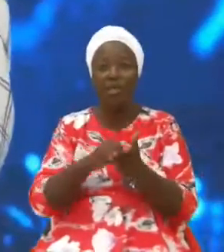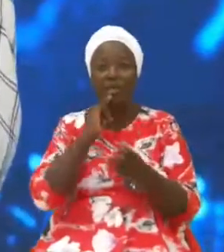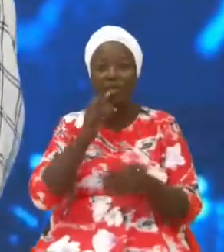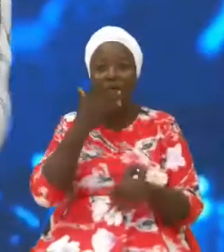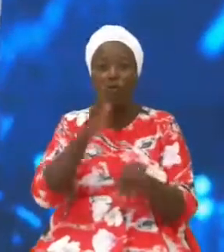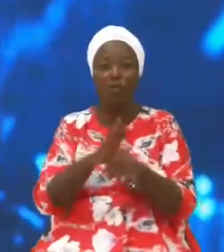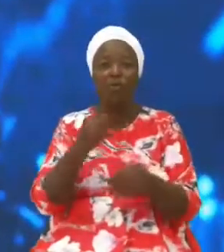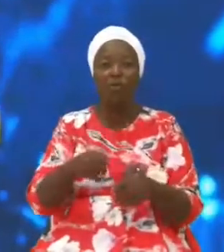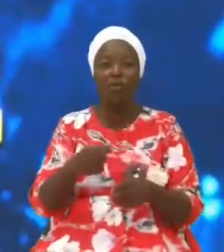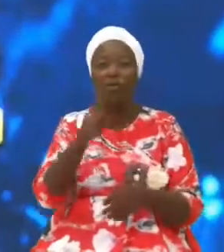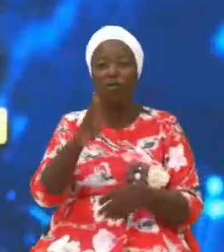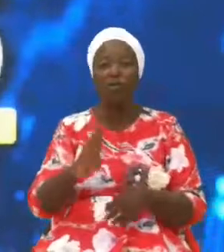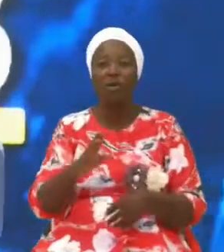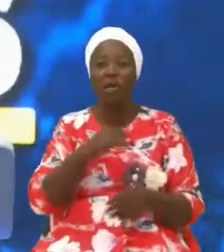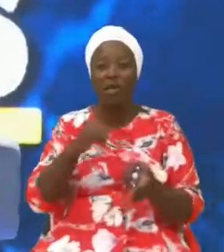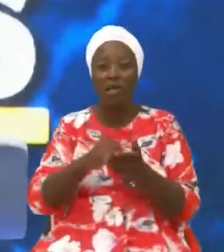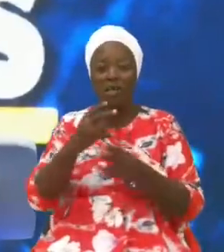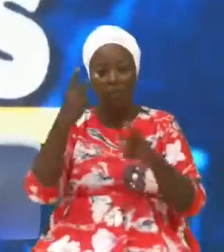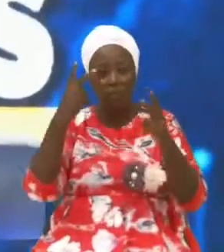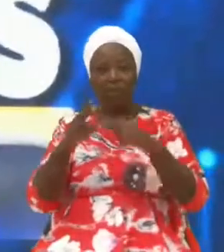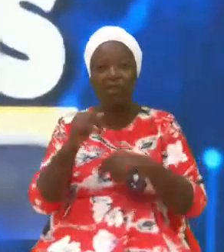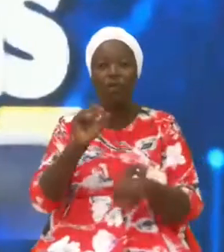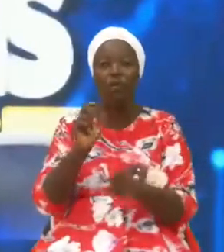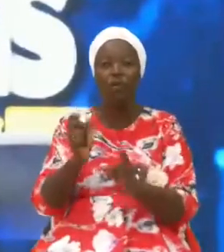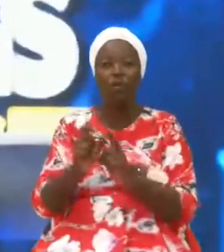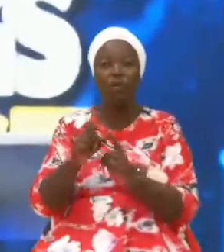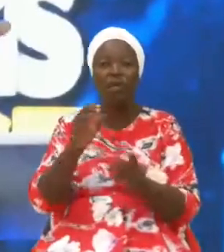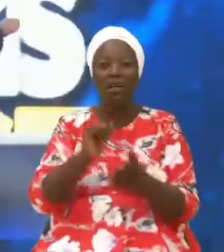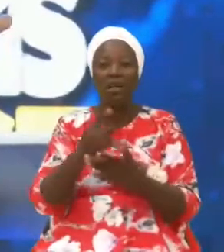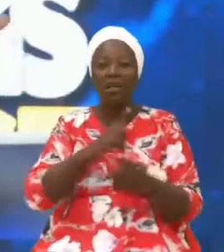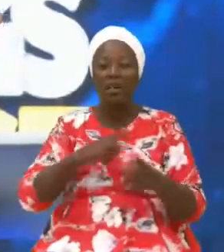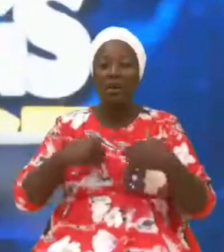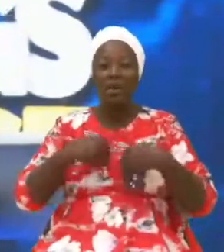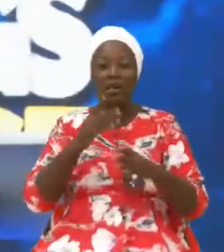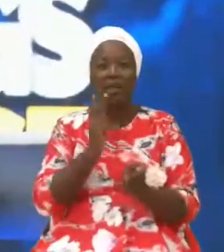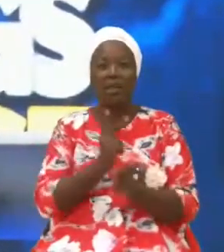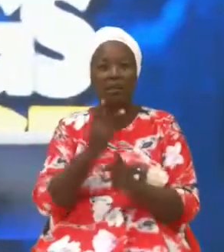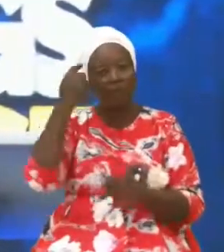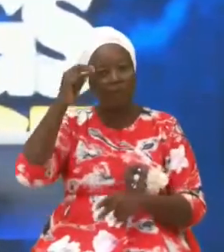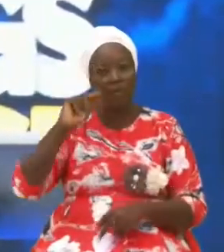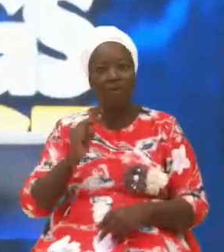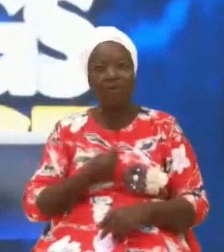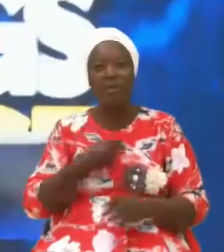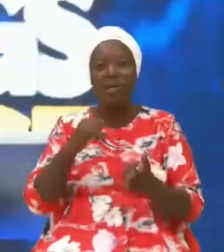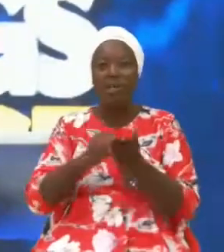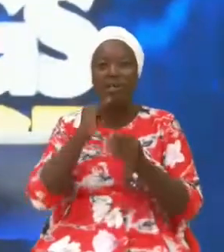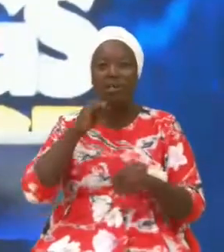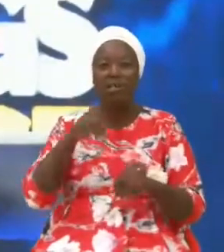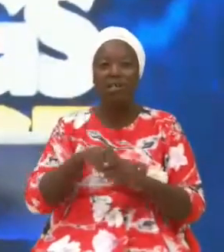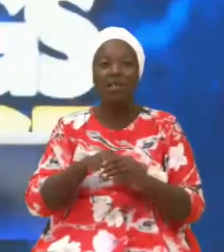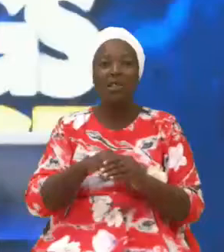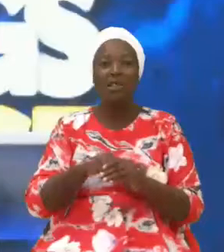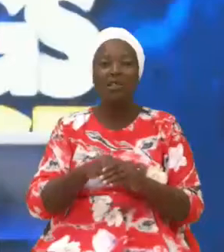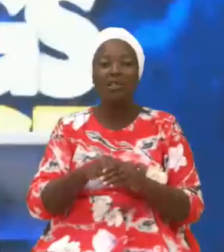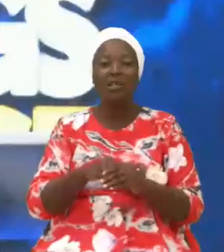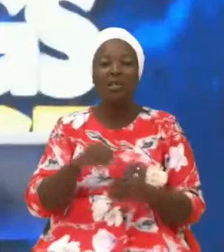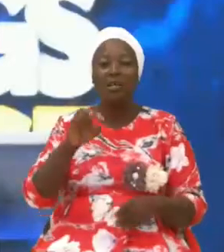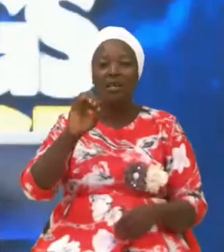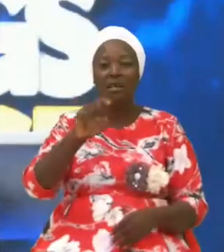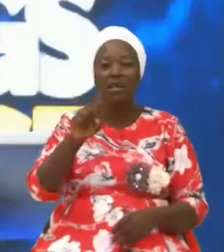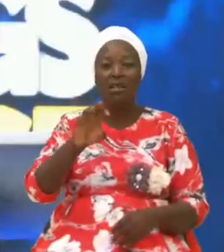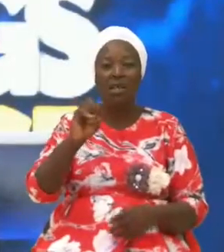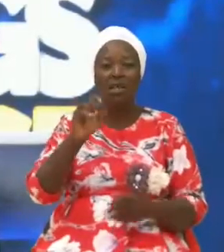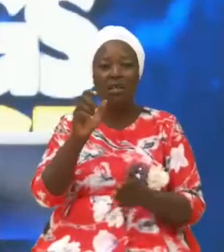Bible? It's a promise of God. It's a prophetic word the Lord has preserved for